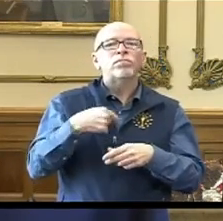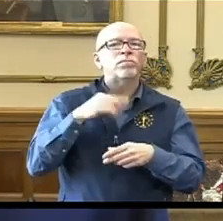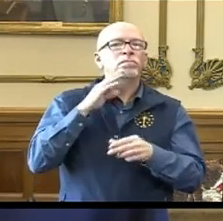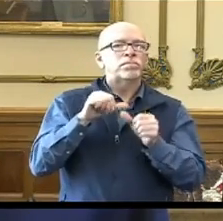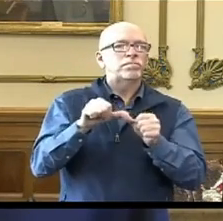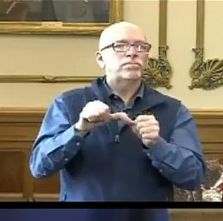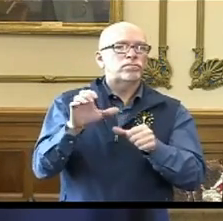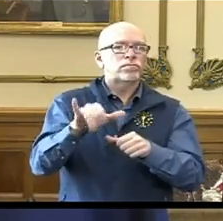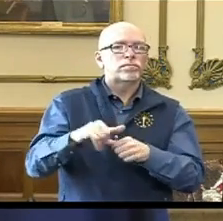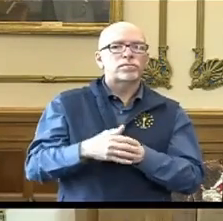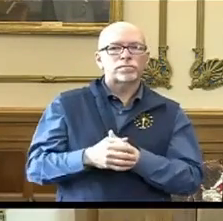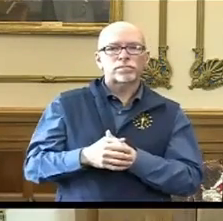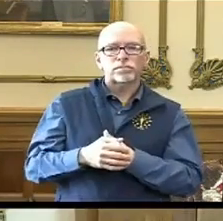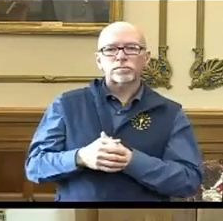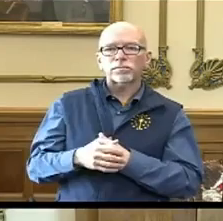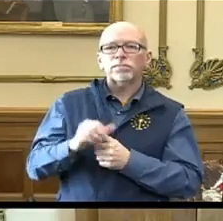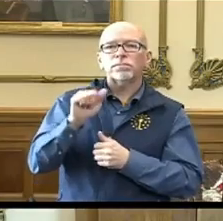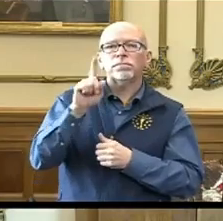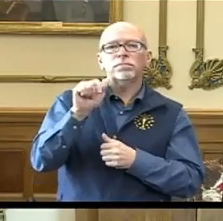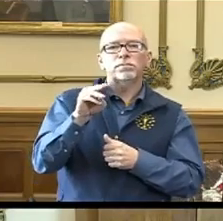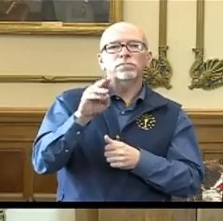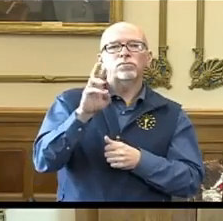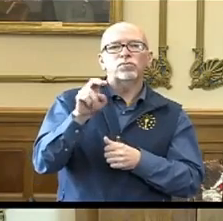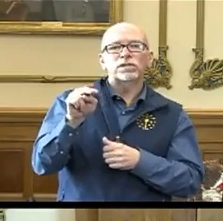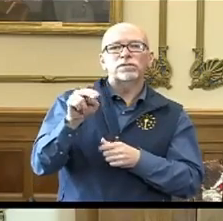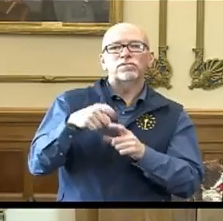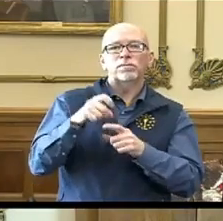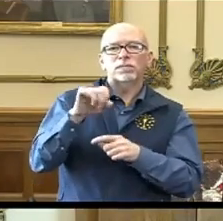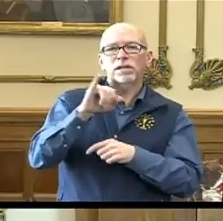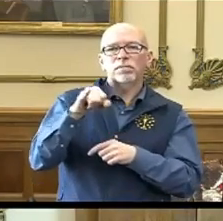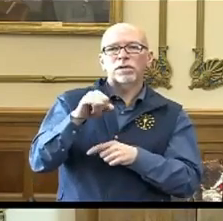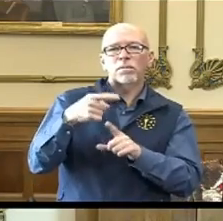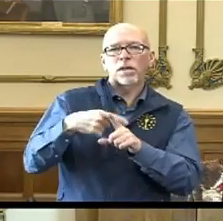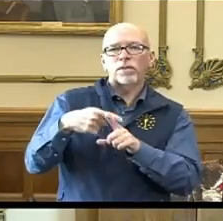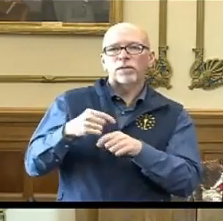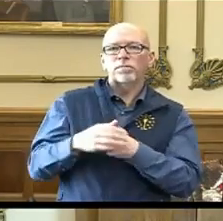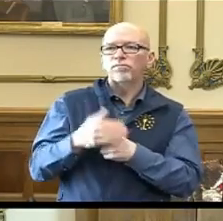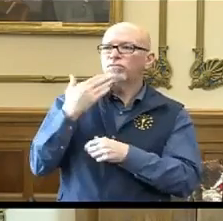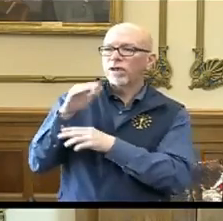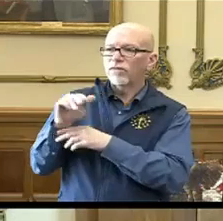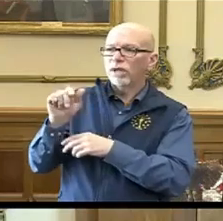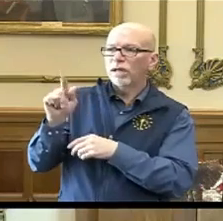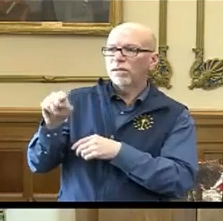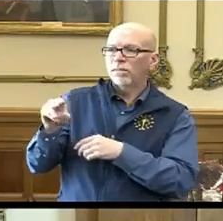continue to do that. Adam Wren, Indianapolis Monthly. Good afternoon, Adam.